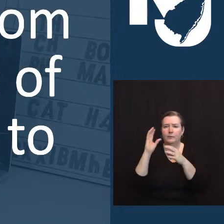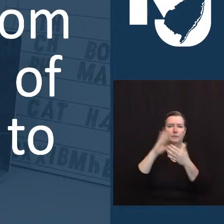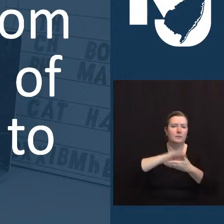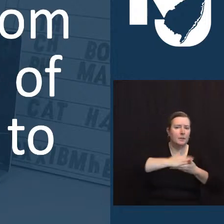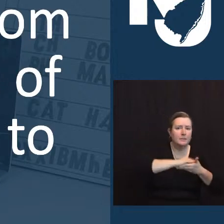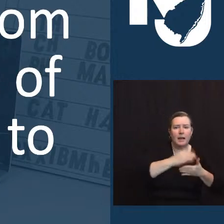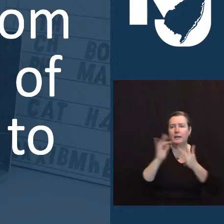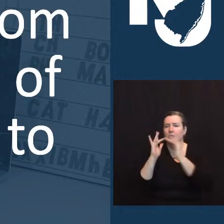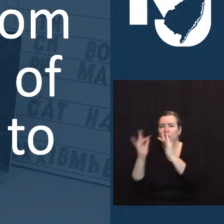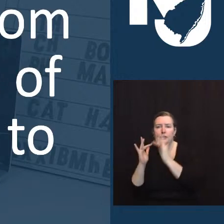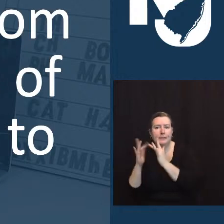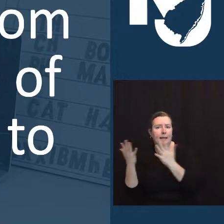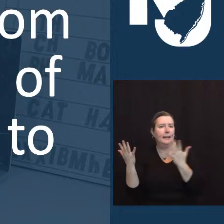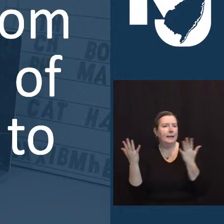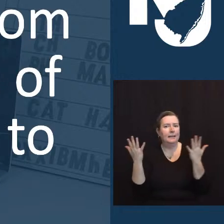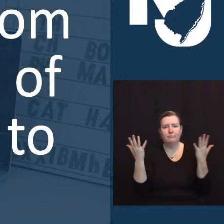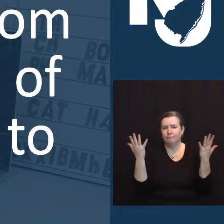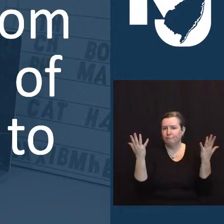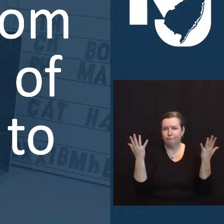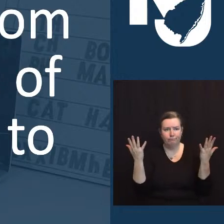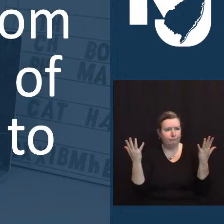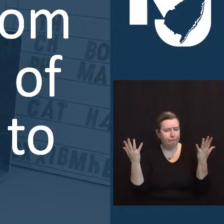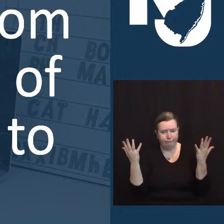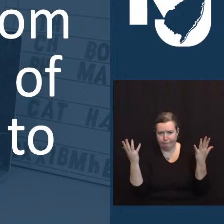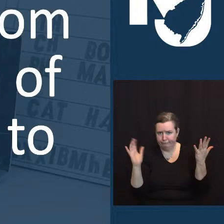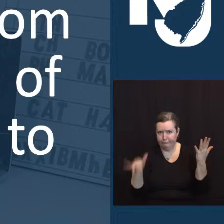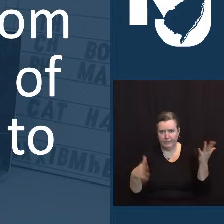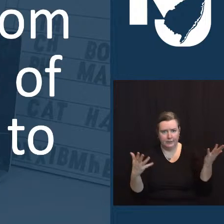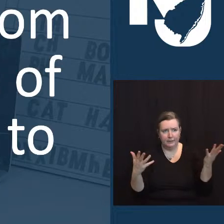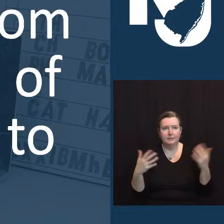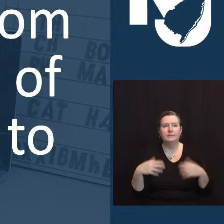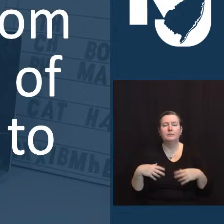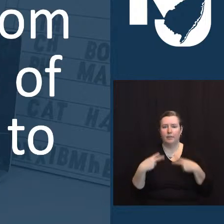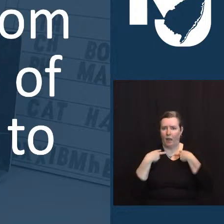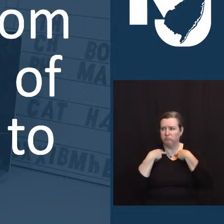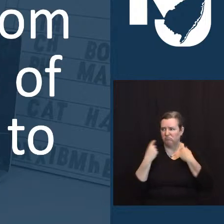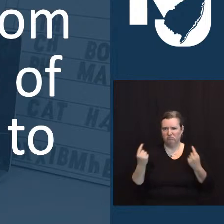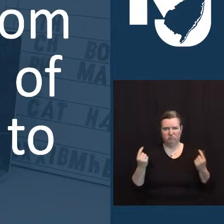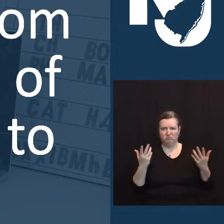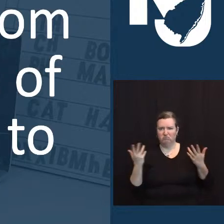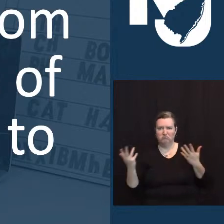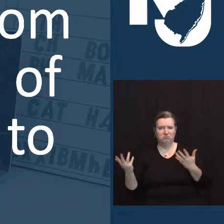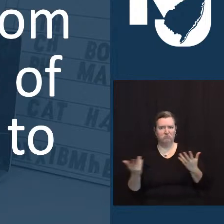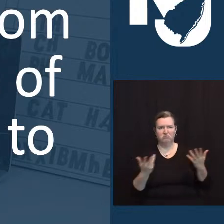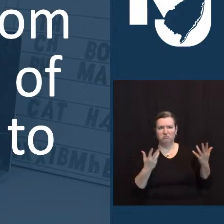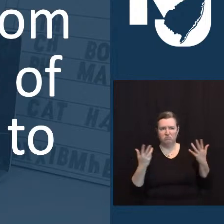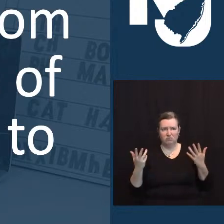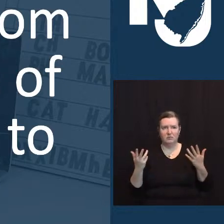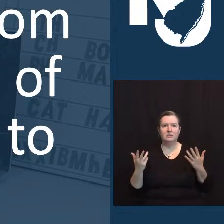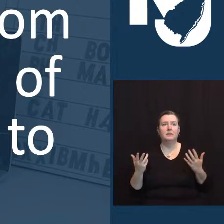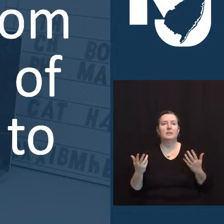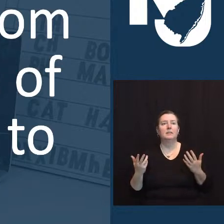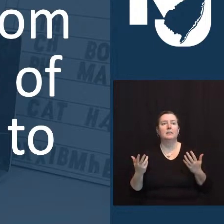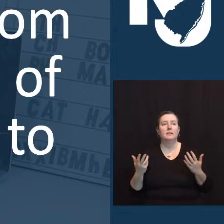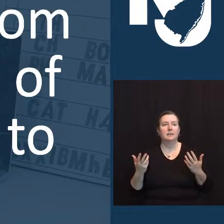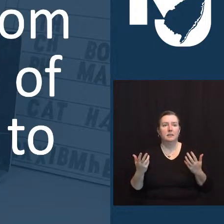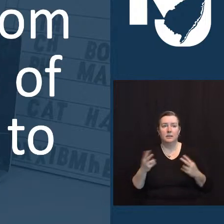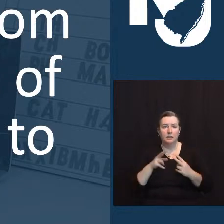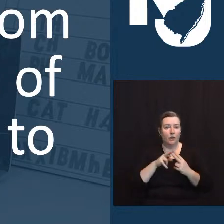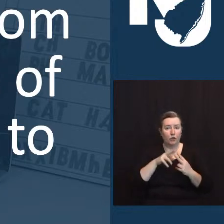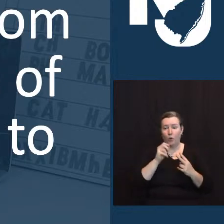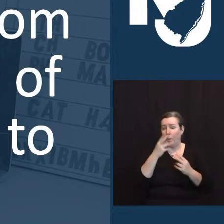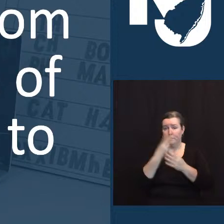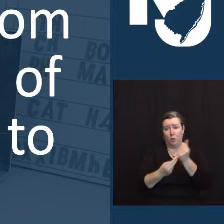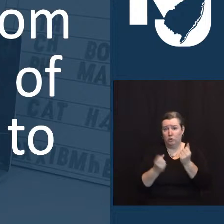laptops or reliable internet connections for remote learning, or both, by the way, let alone for a 21st